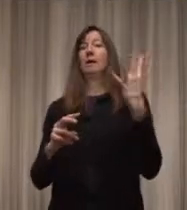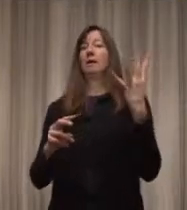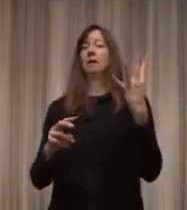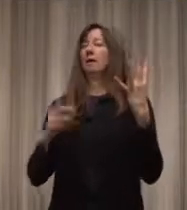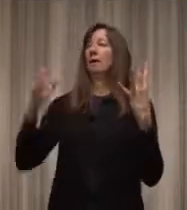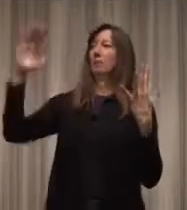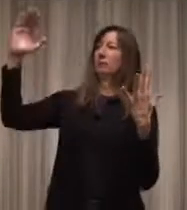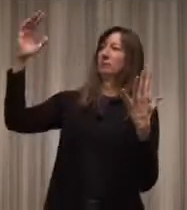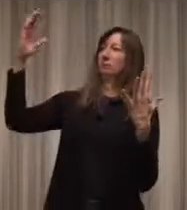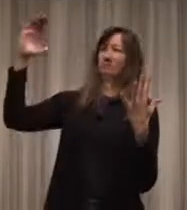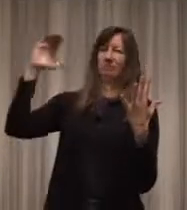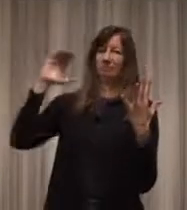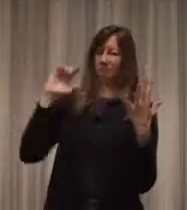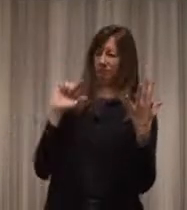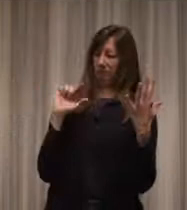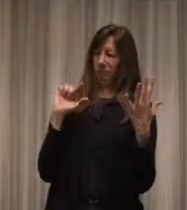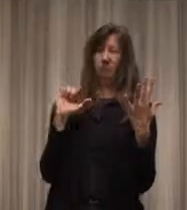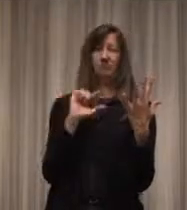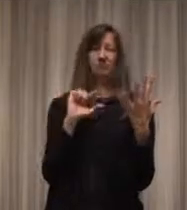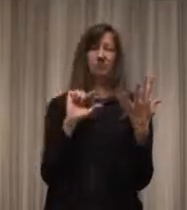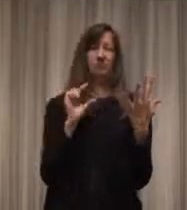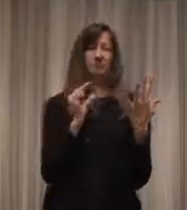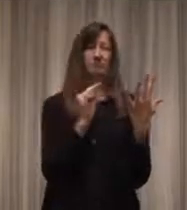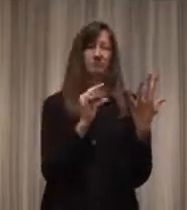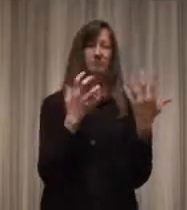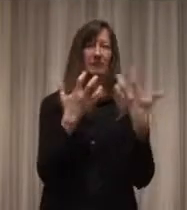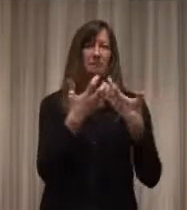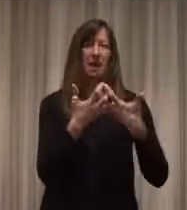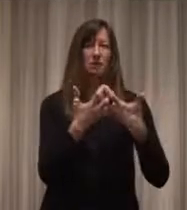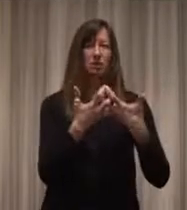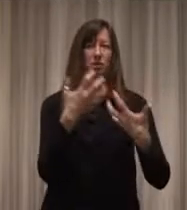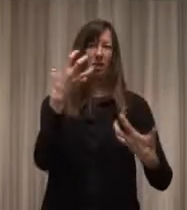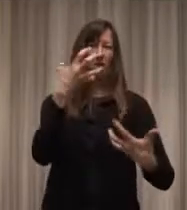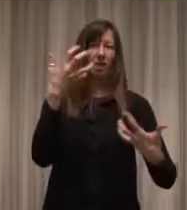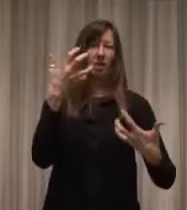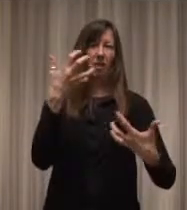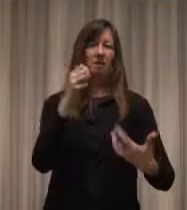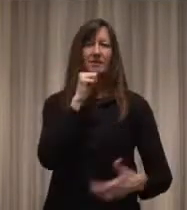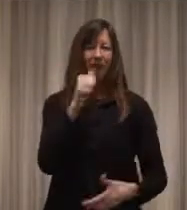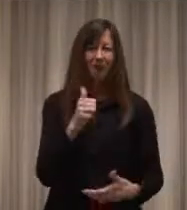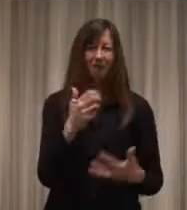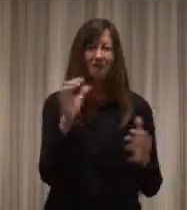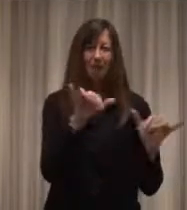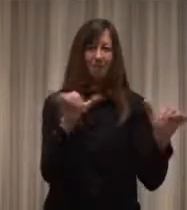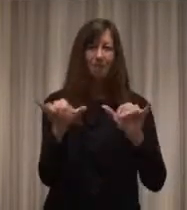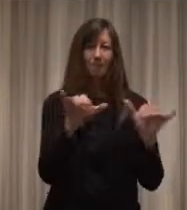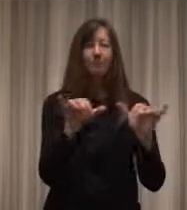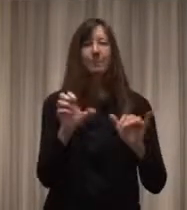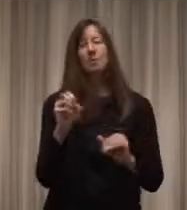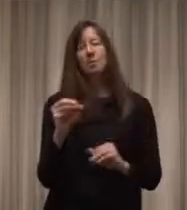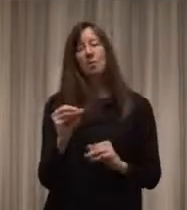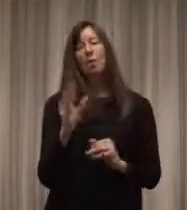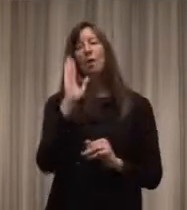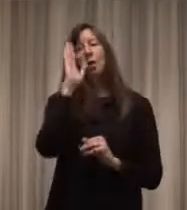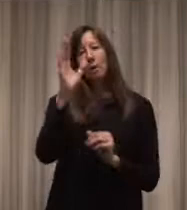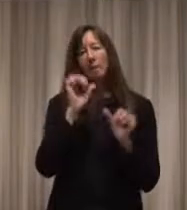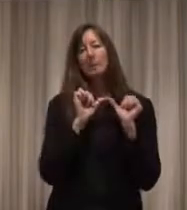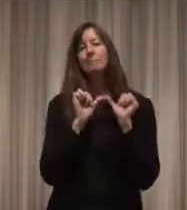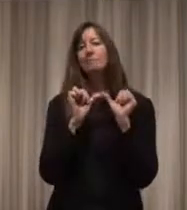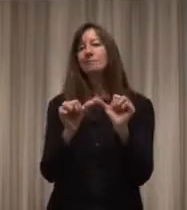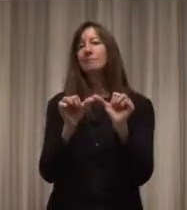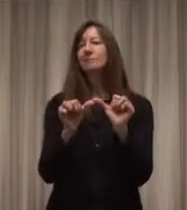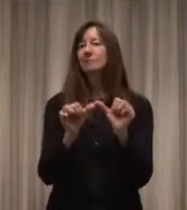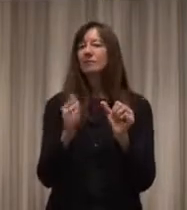that that's the way it's going to be for several more weeks at least right now, until we can get the supply